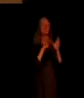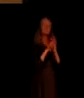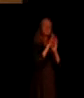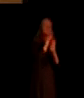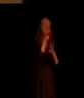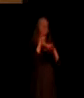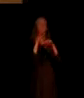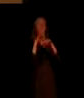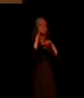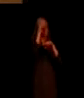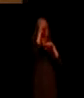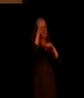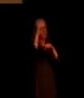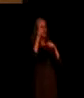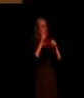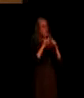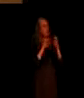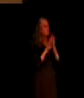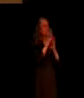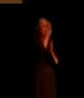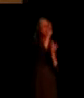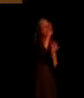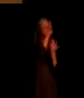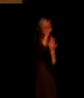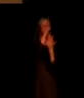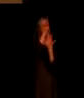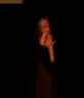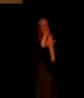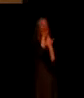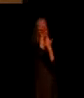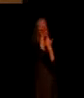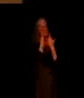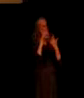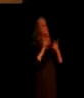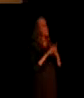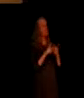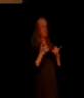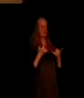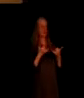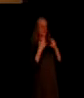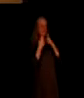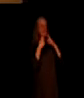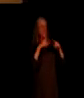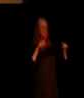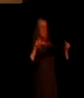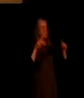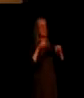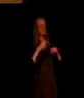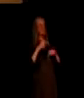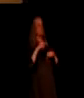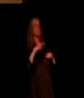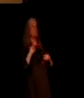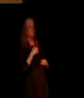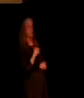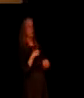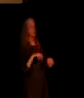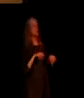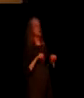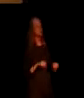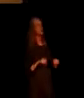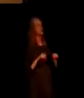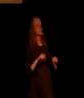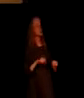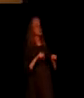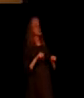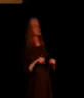moon and launching the space shuttle, and here finally it was time for us to, in effect,